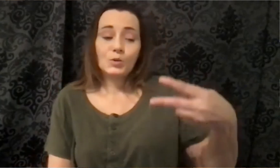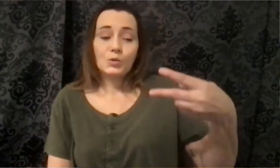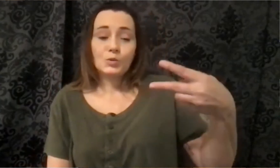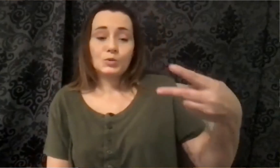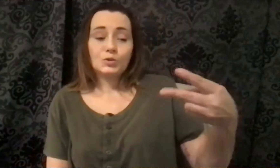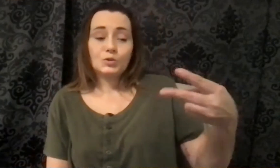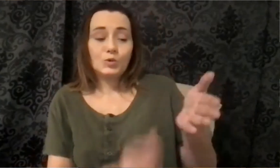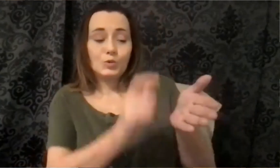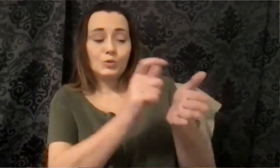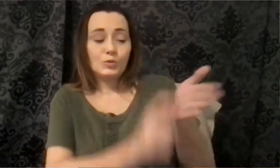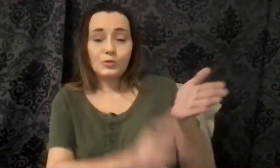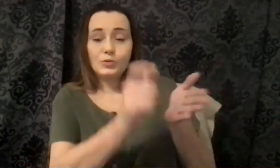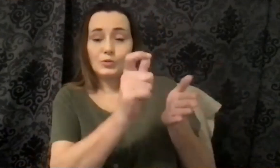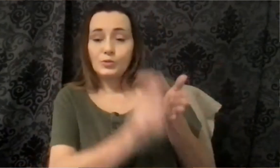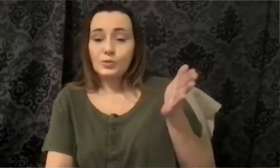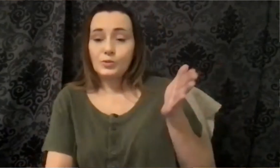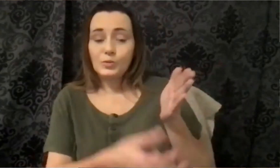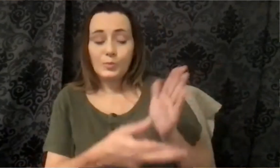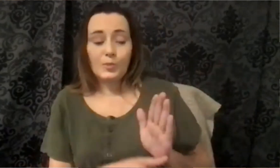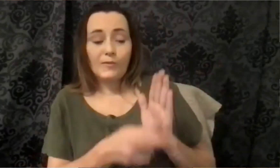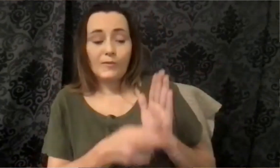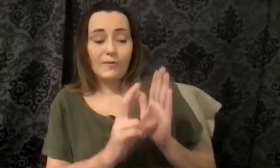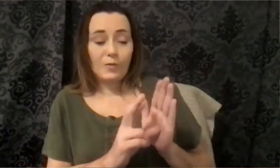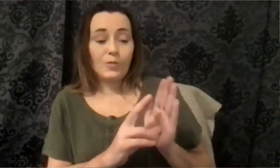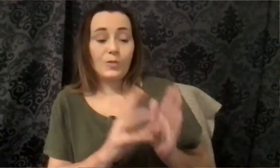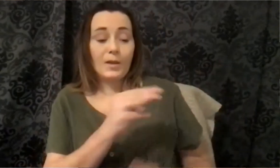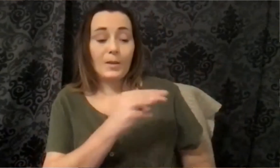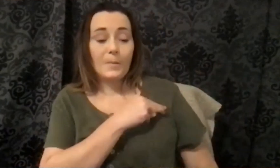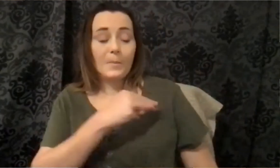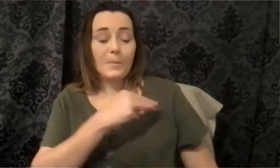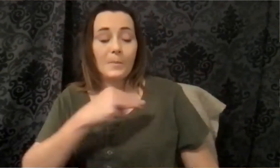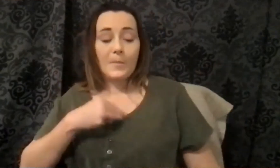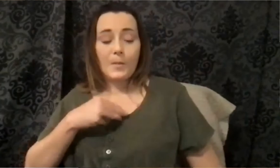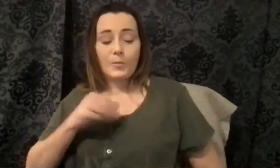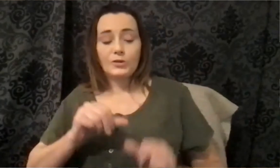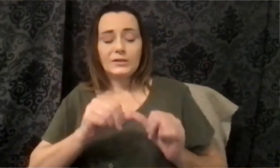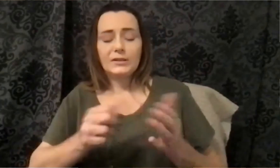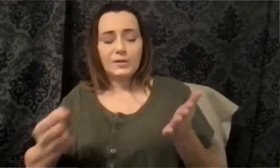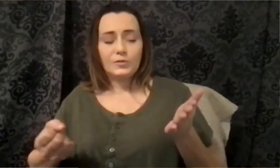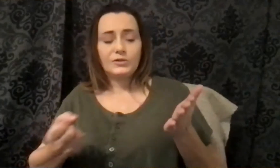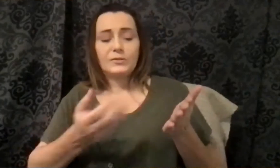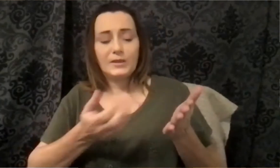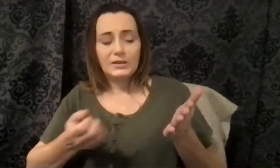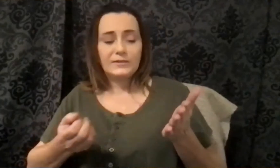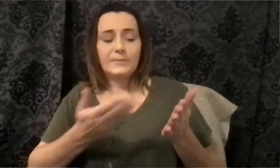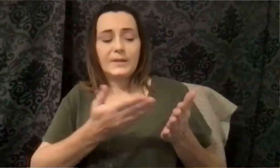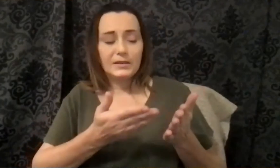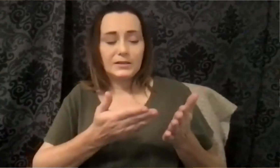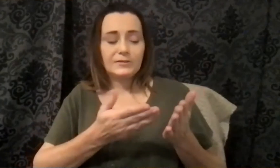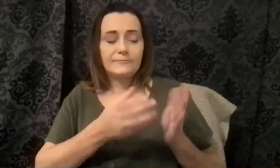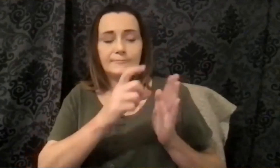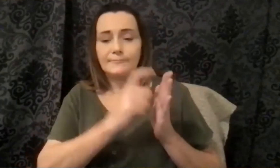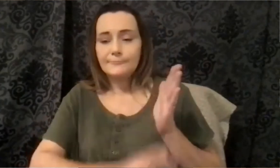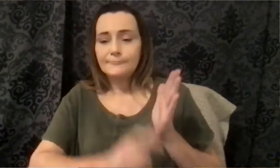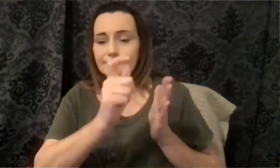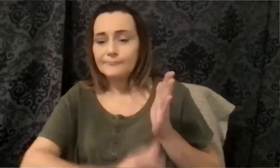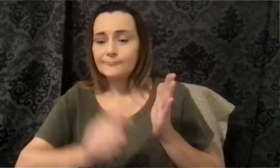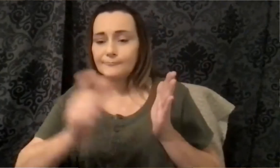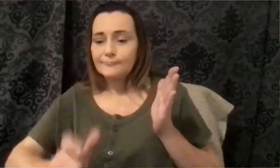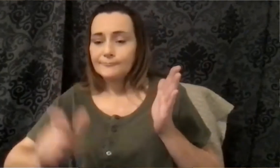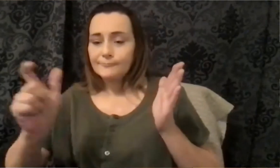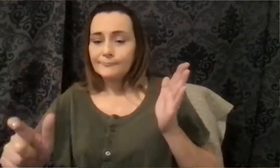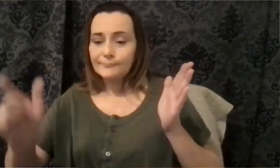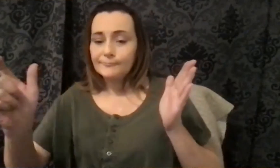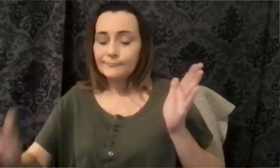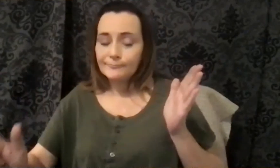the fellowship. Members around the world continued to submit advanced material. The background continued to,